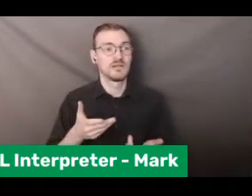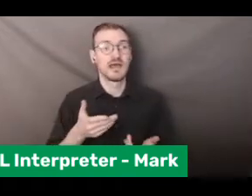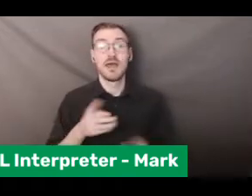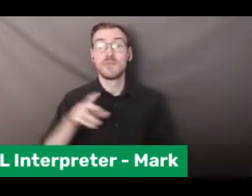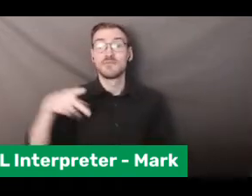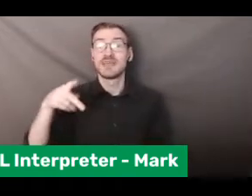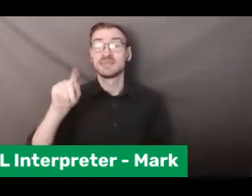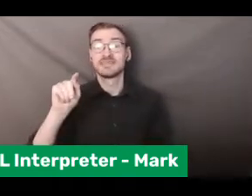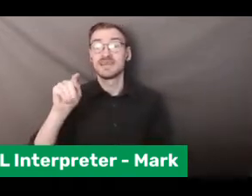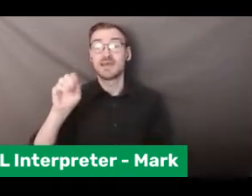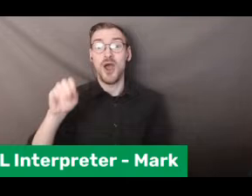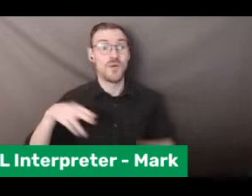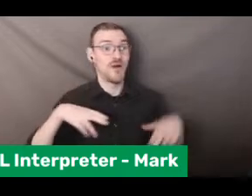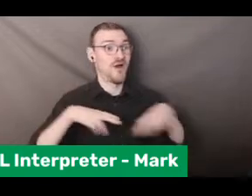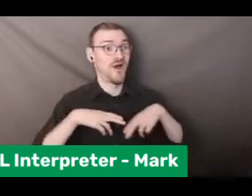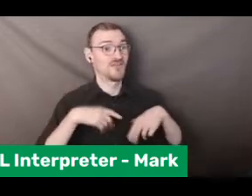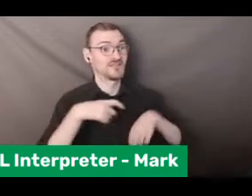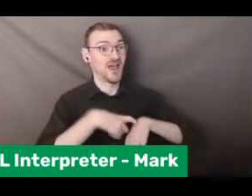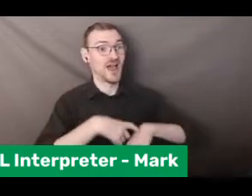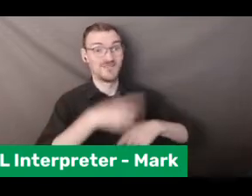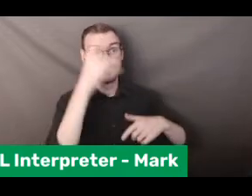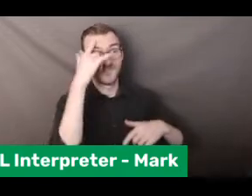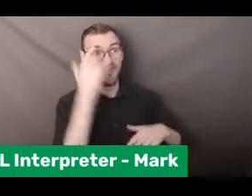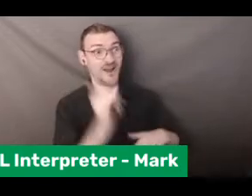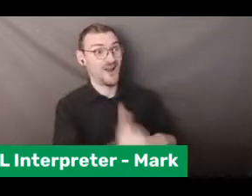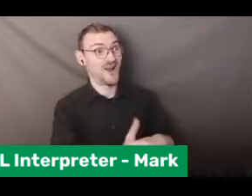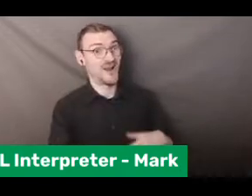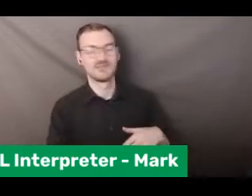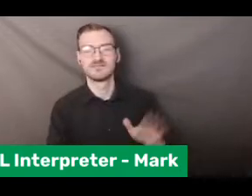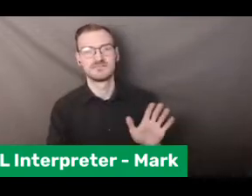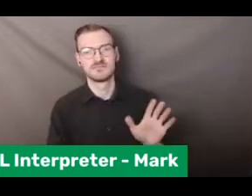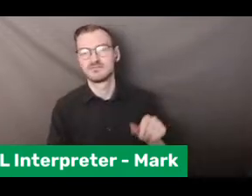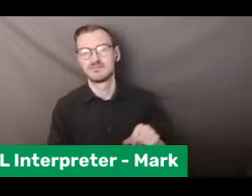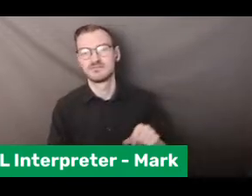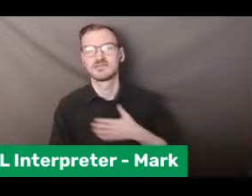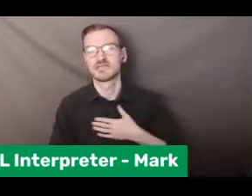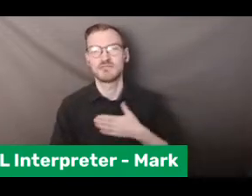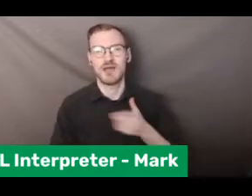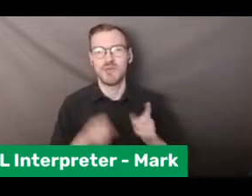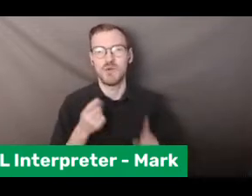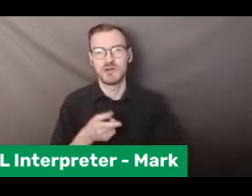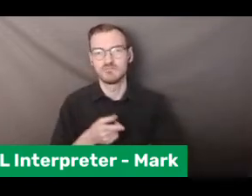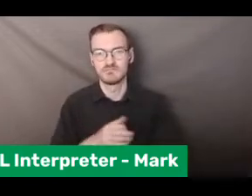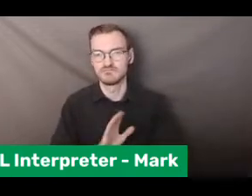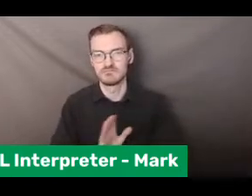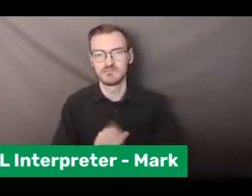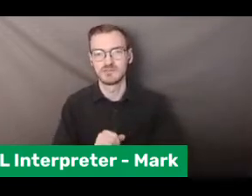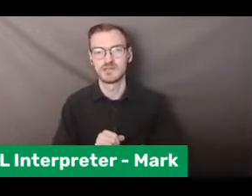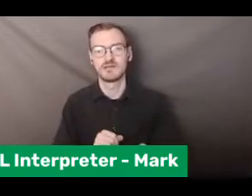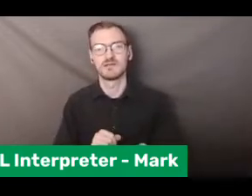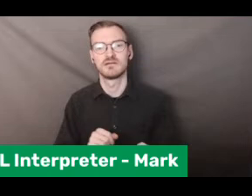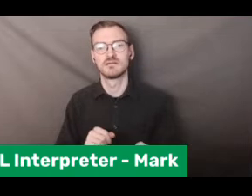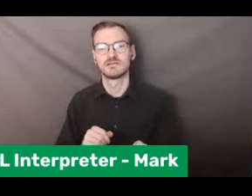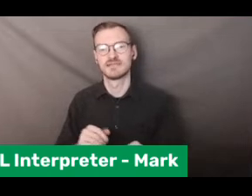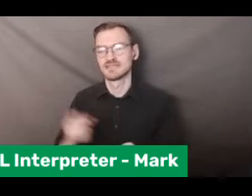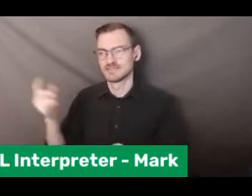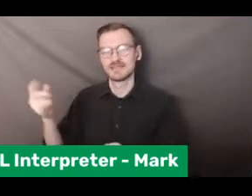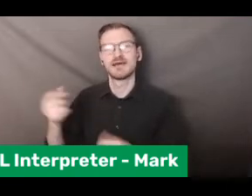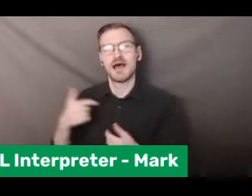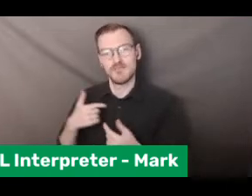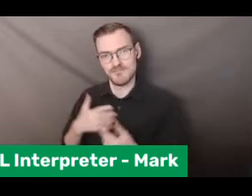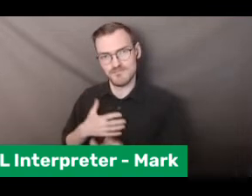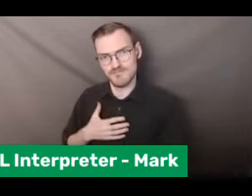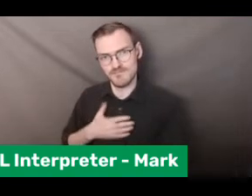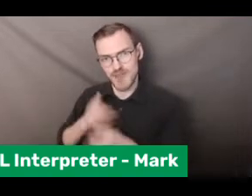That's not what I'm talking about. I'm talking about something that abolishes, gets rid